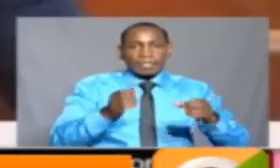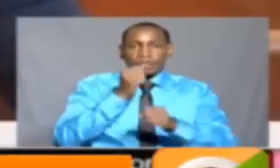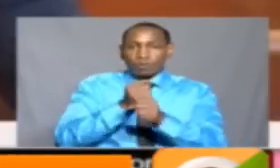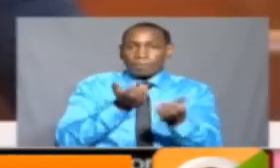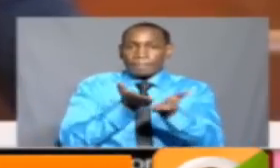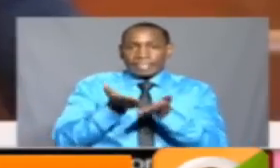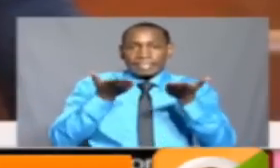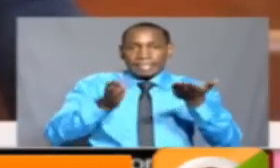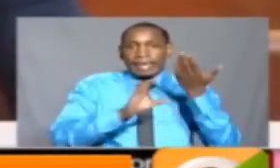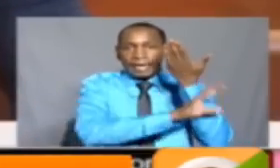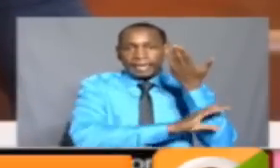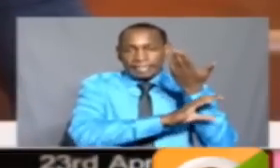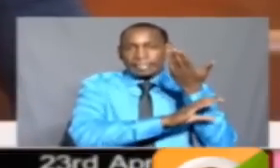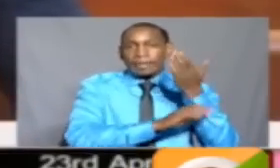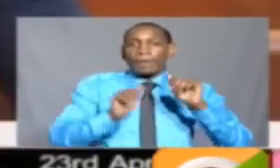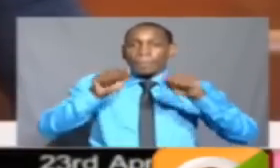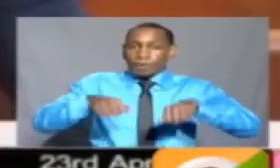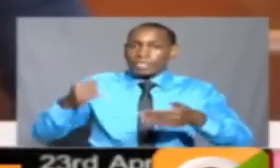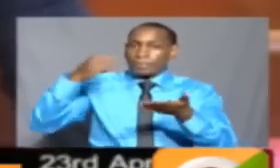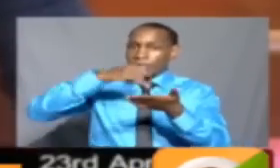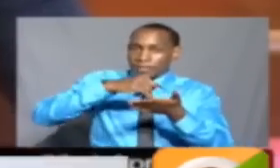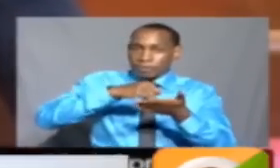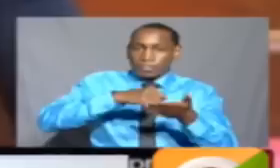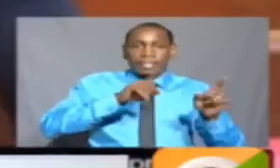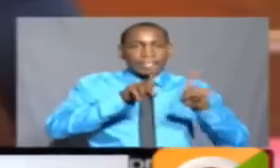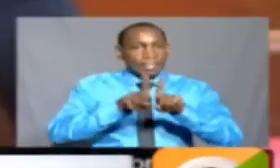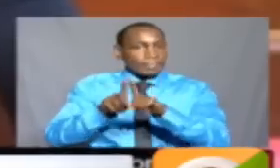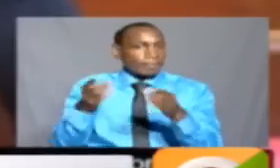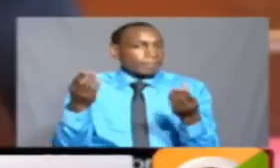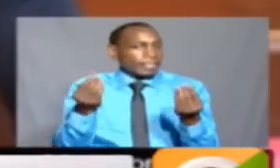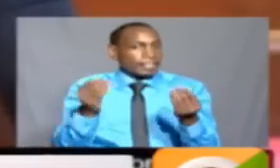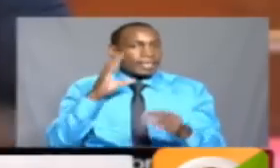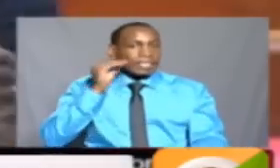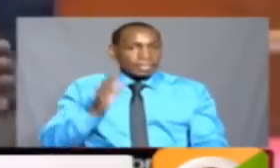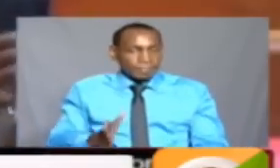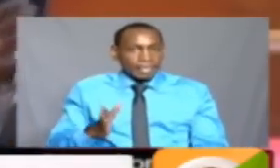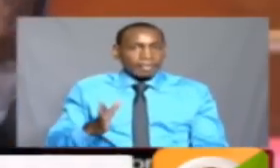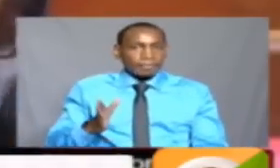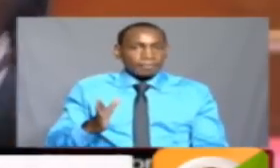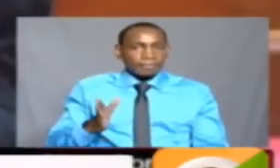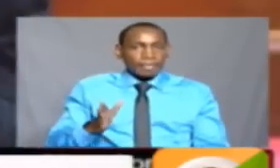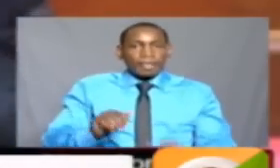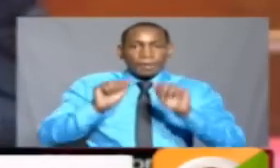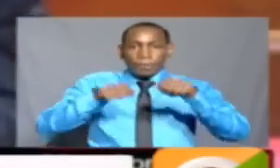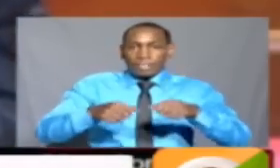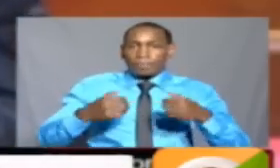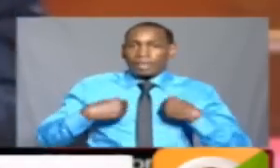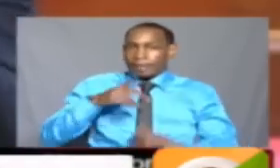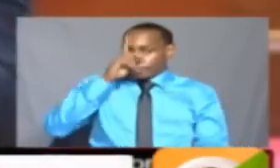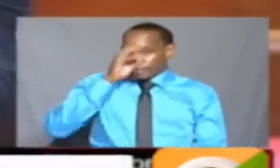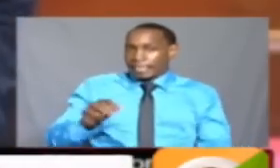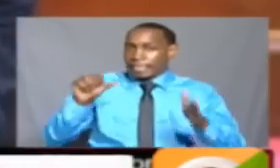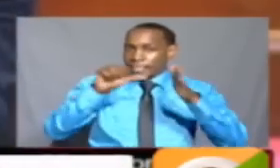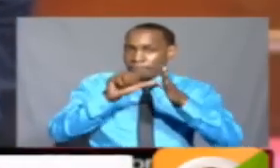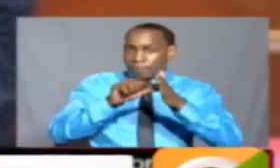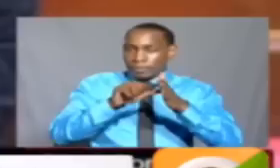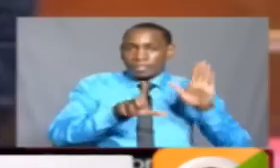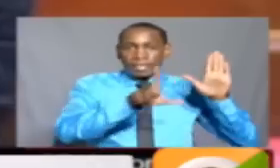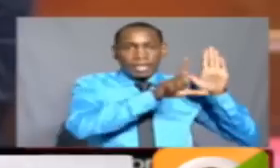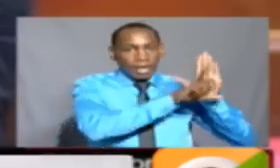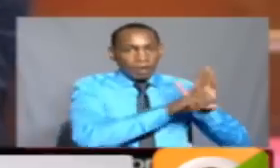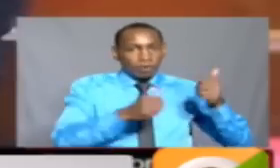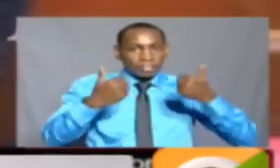doing business in this country may fall under this, and it may easily, Mr. Speaker, make this country fall into a serious tornado of